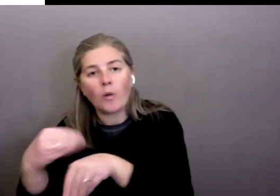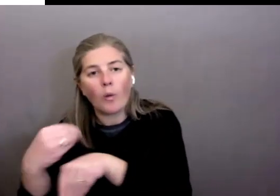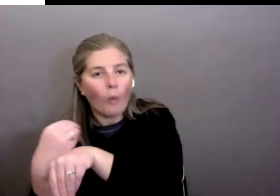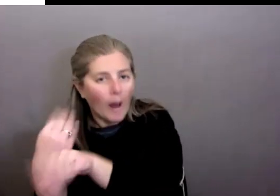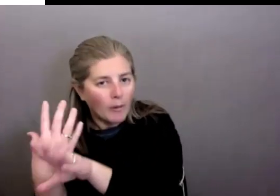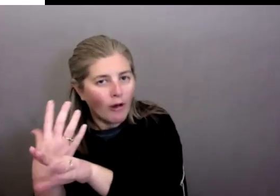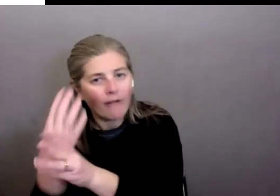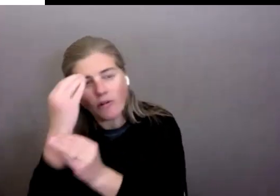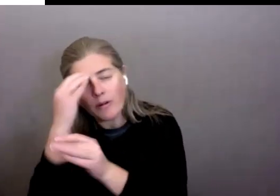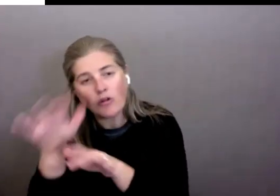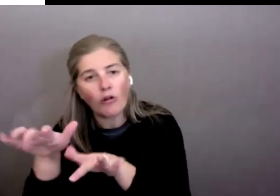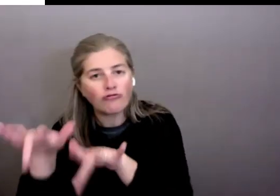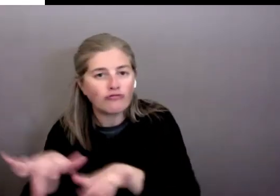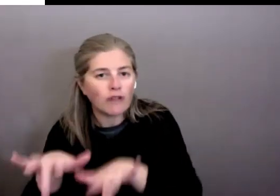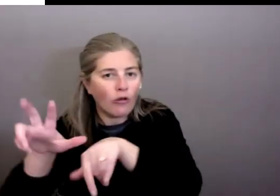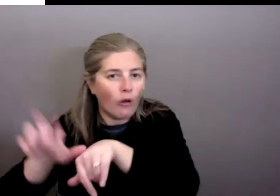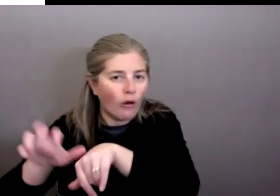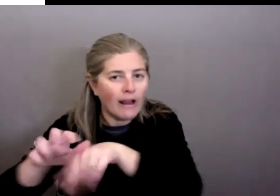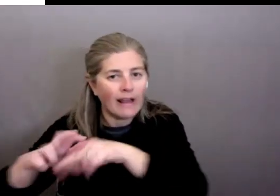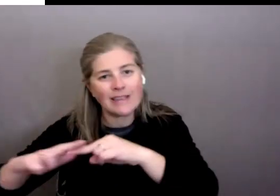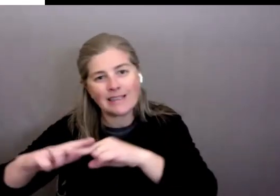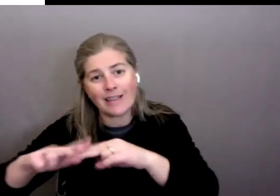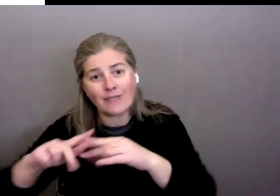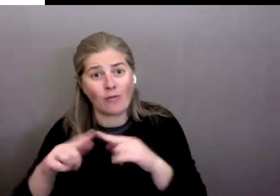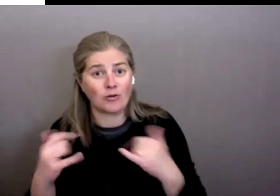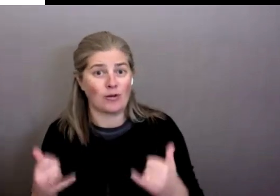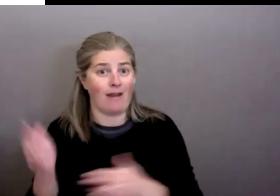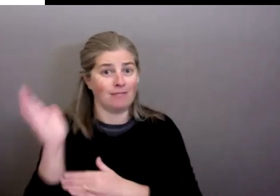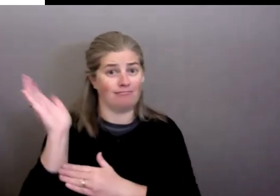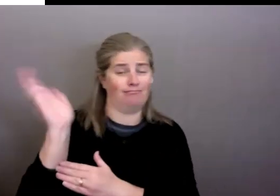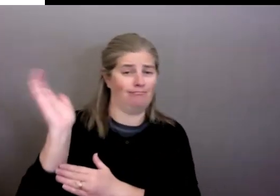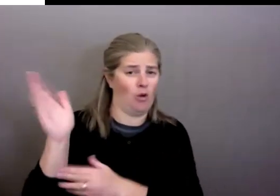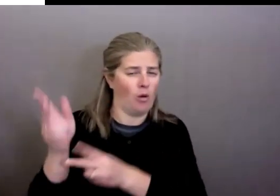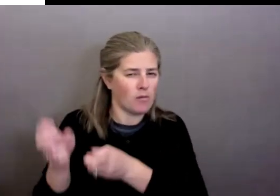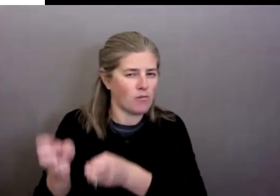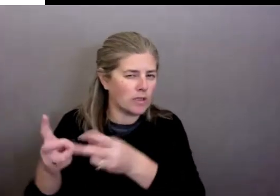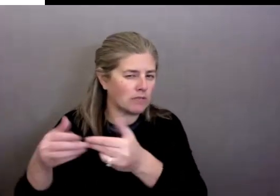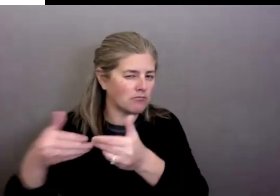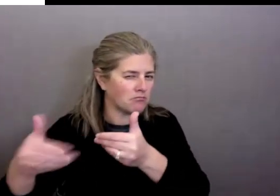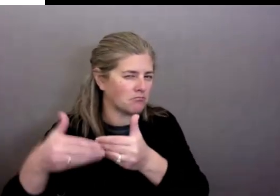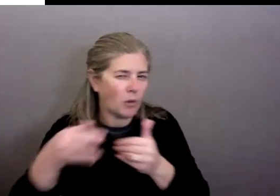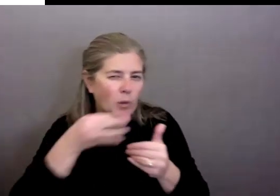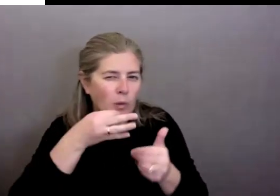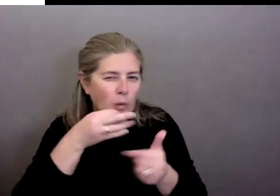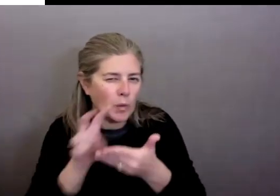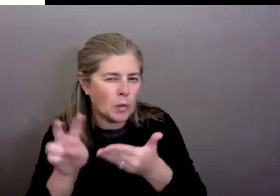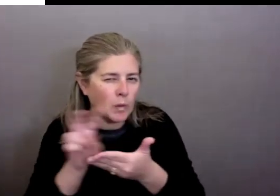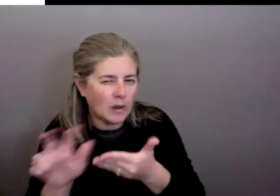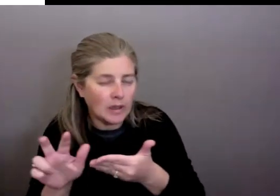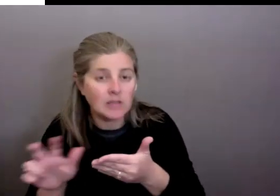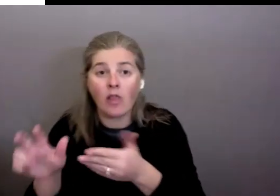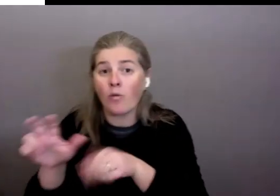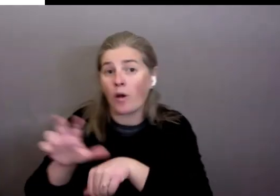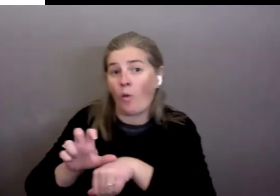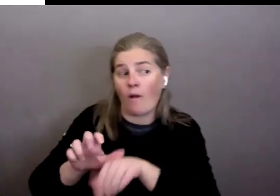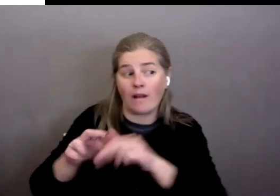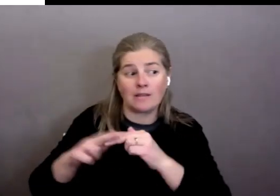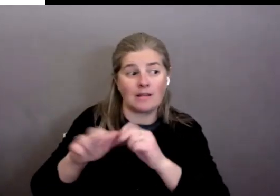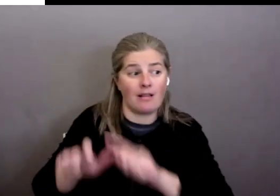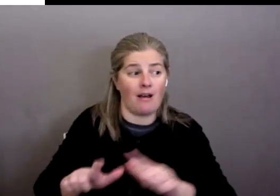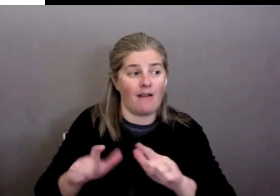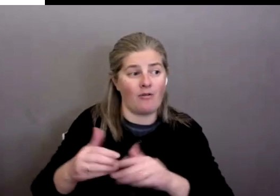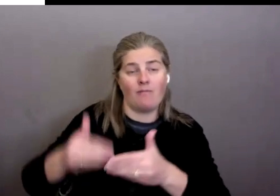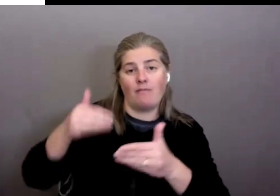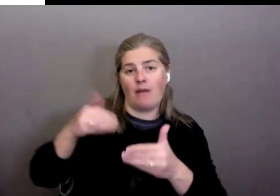The recording and slides from today's webinar will be posted in the coming weeks. The recording and slides of the last Back to